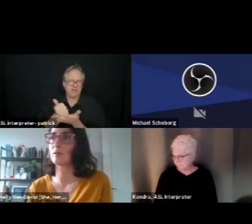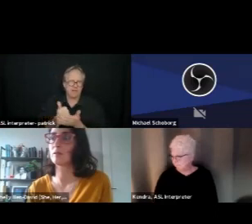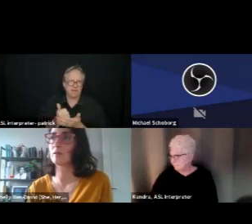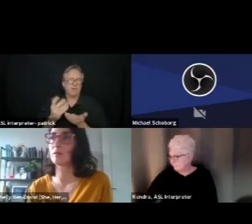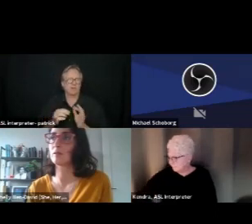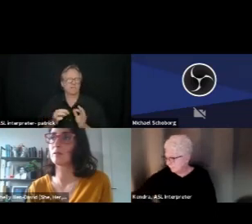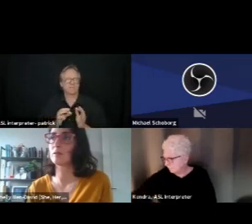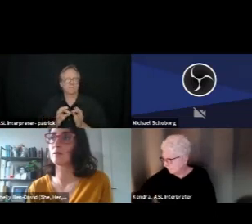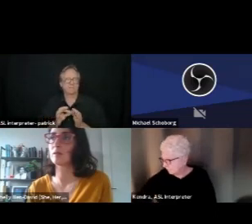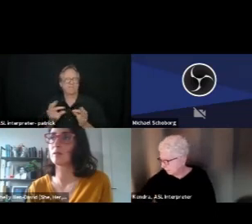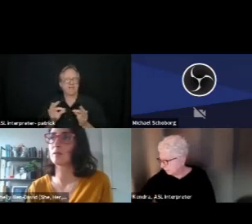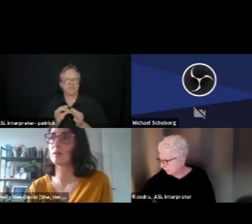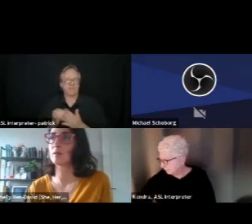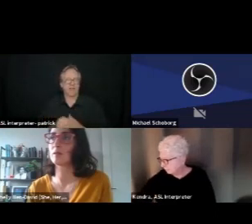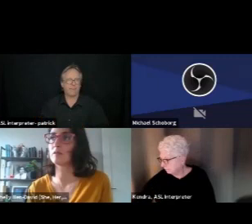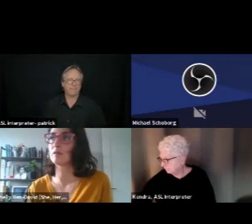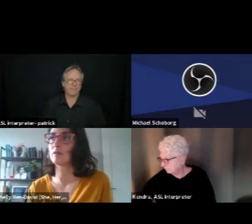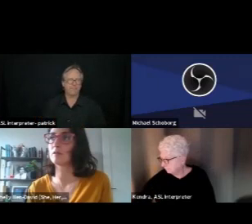that.